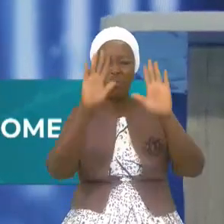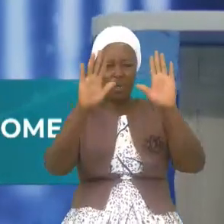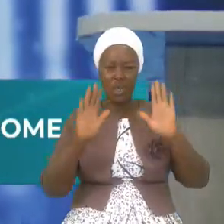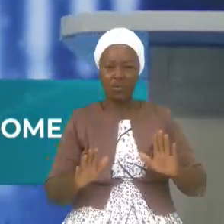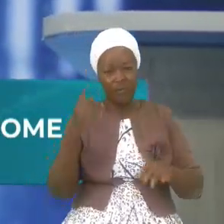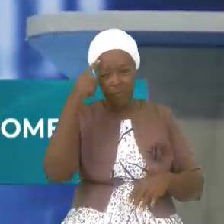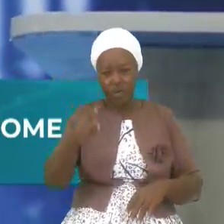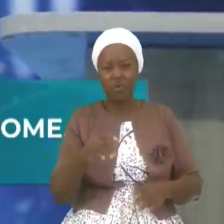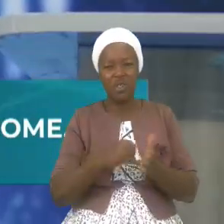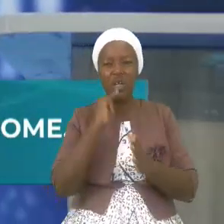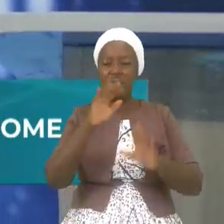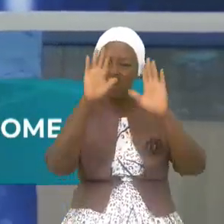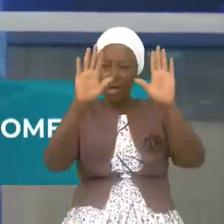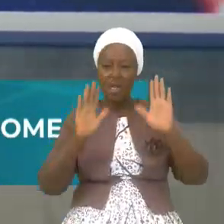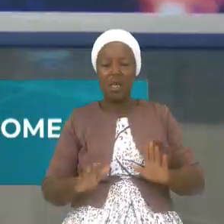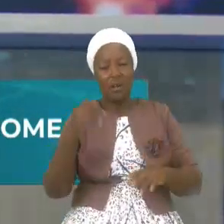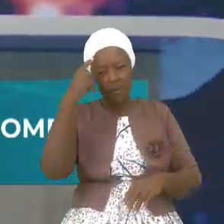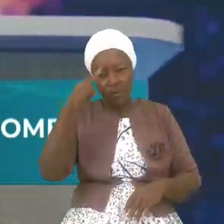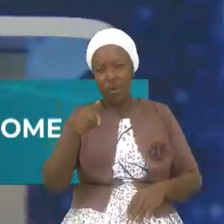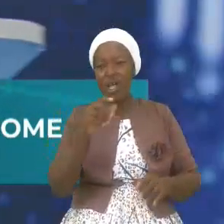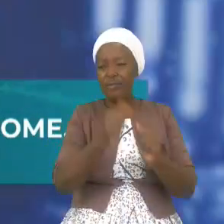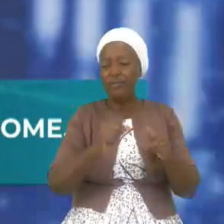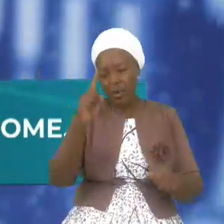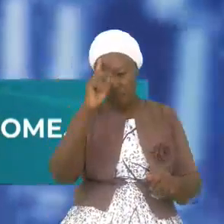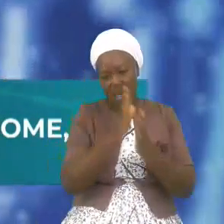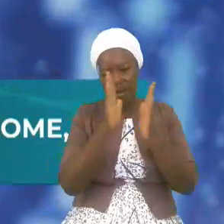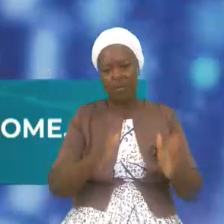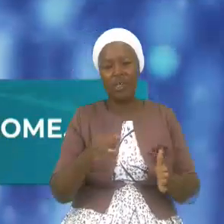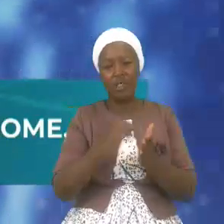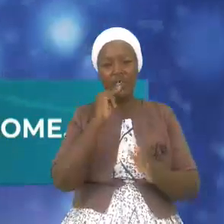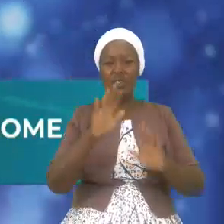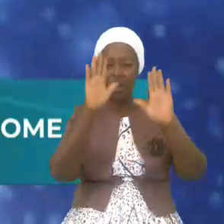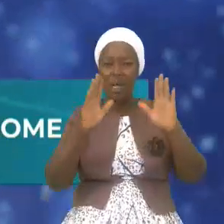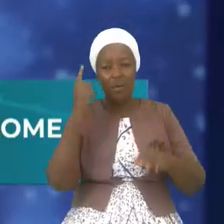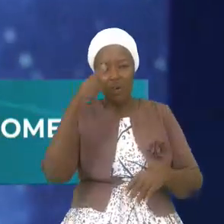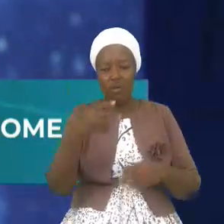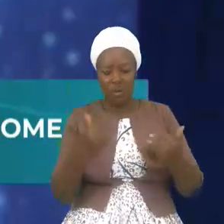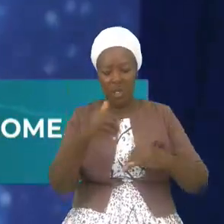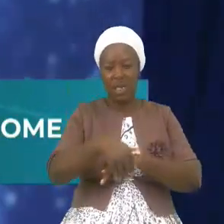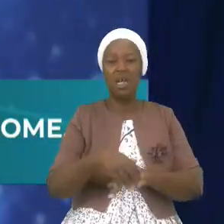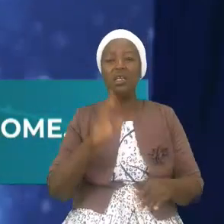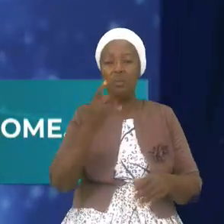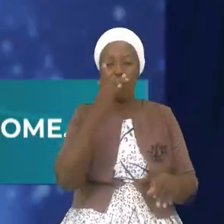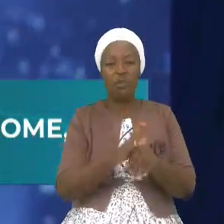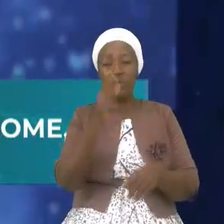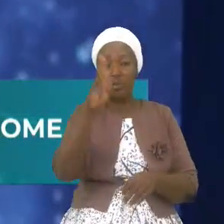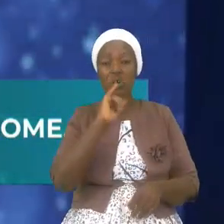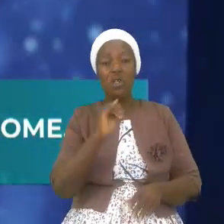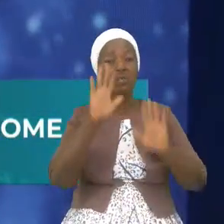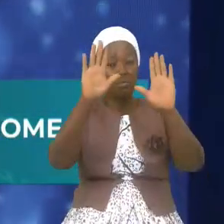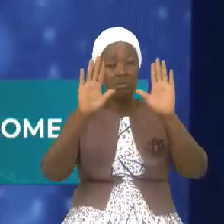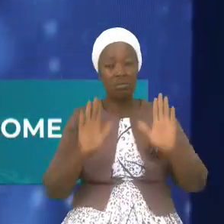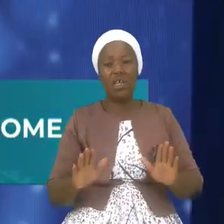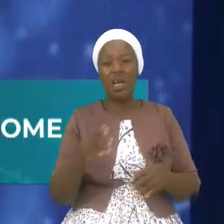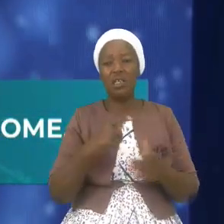of God, awesome. And those prophecies, and those promises, and those